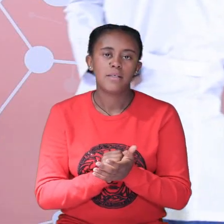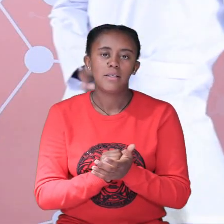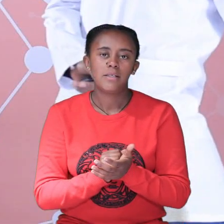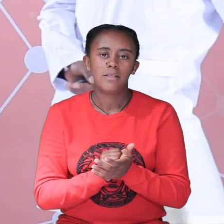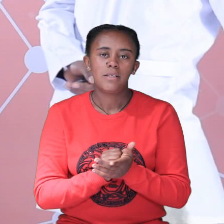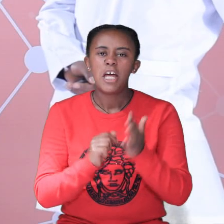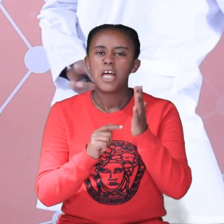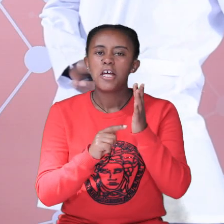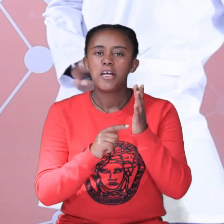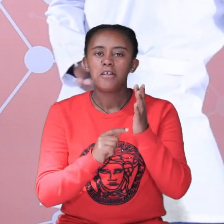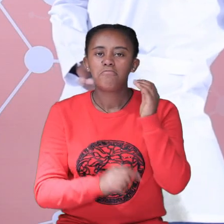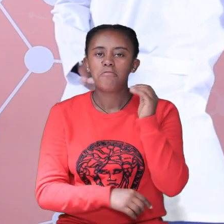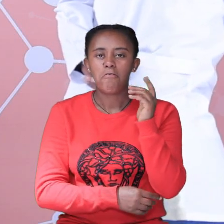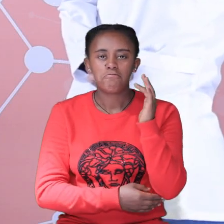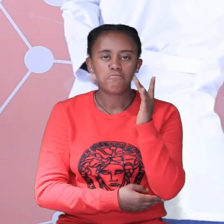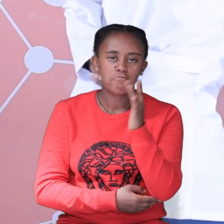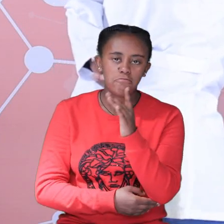trees,